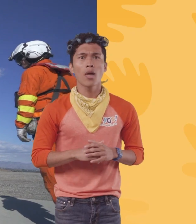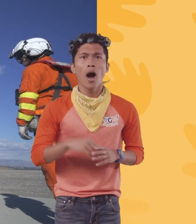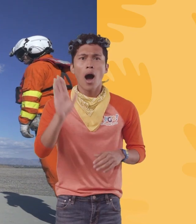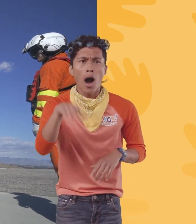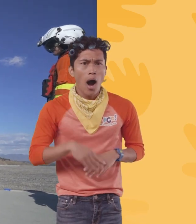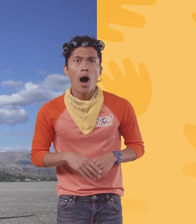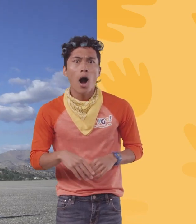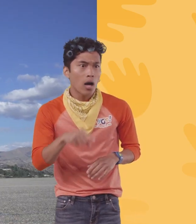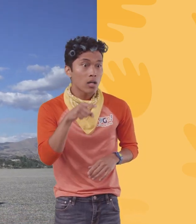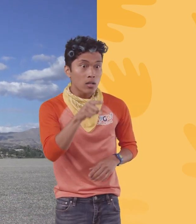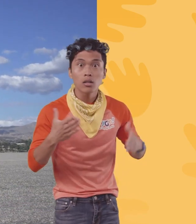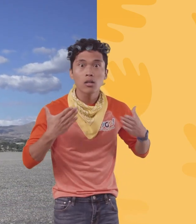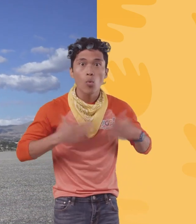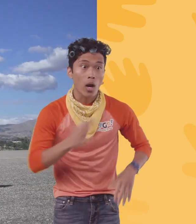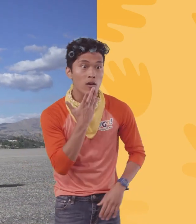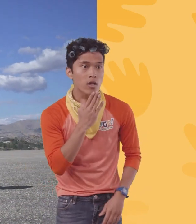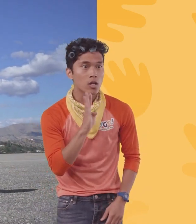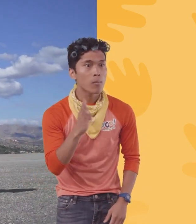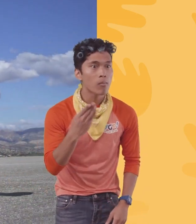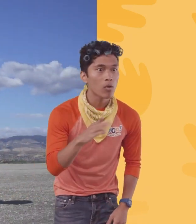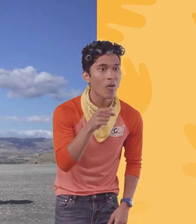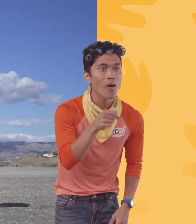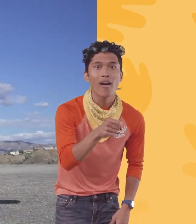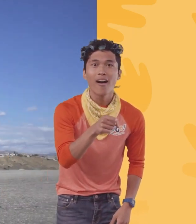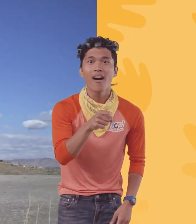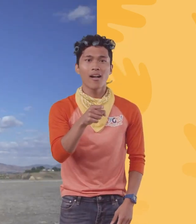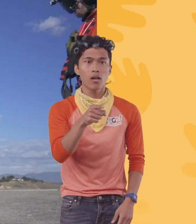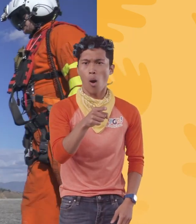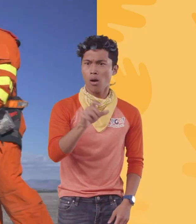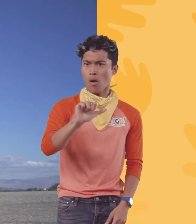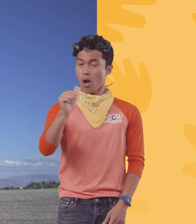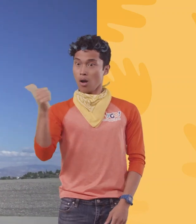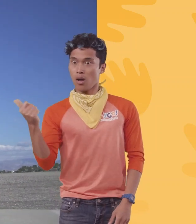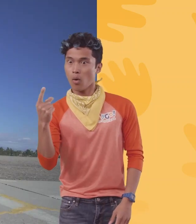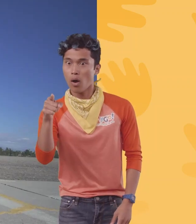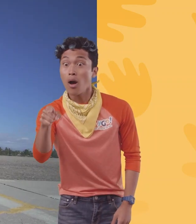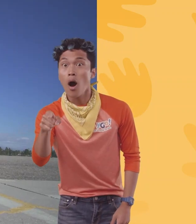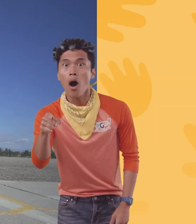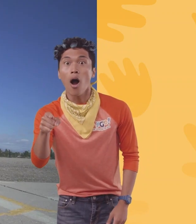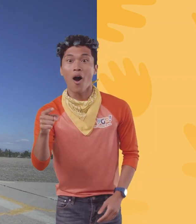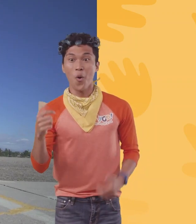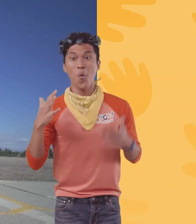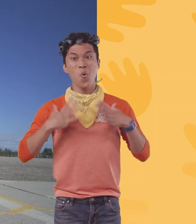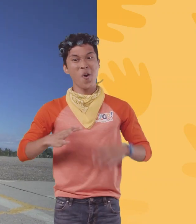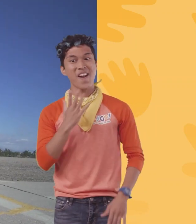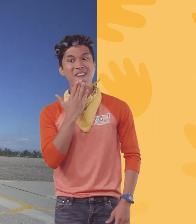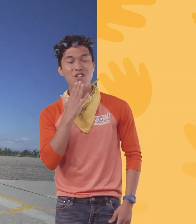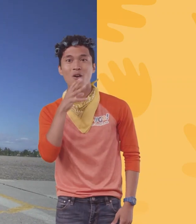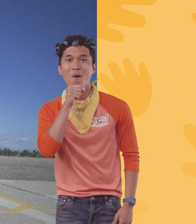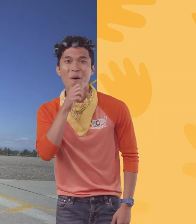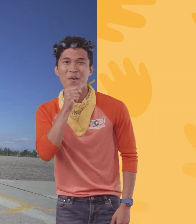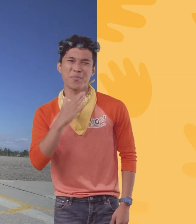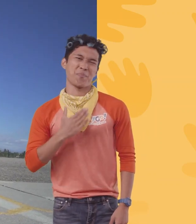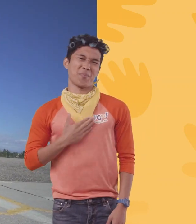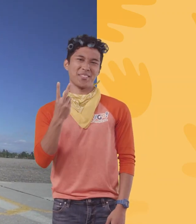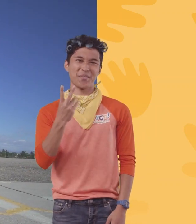Hey! One of them is wearing the color blue, and the other is wearing the color orange.